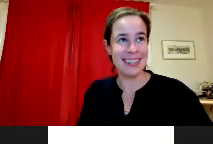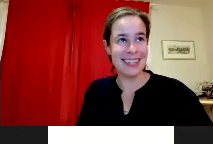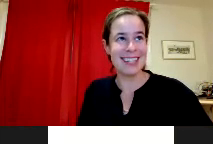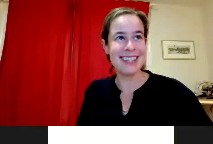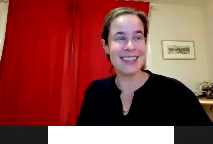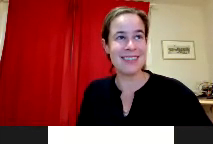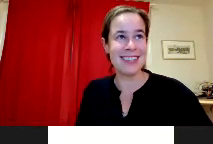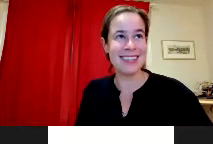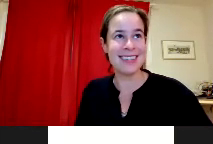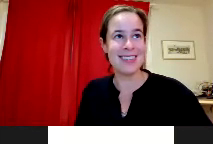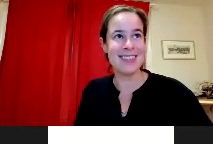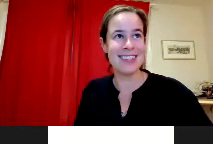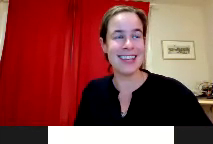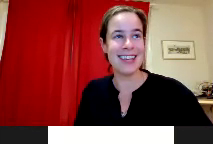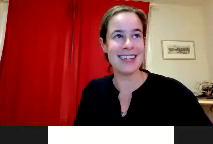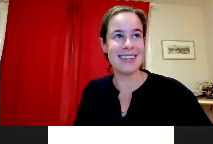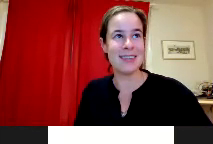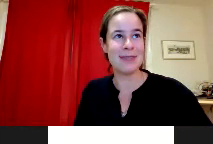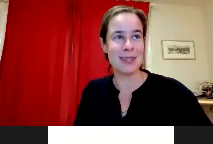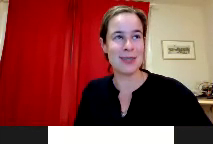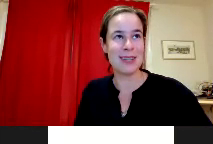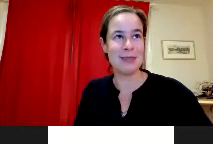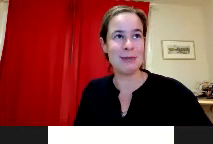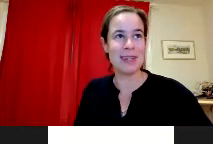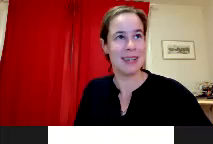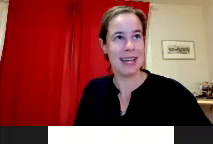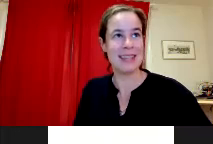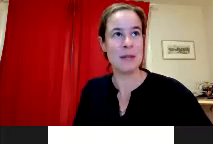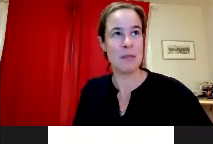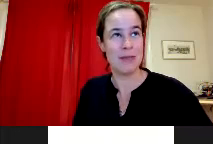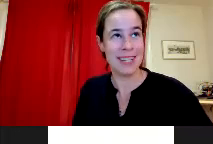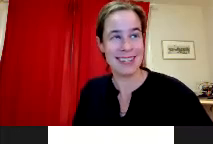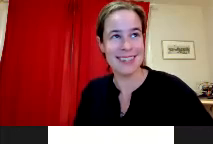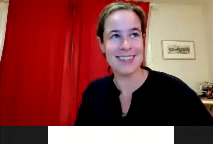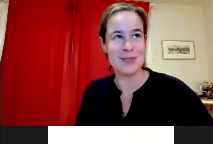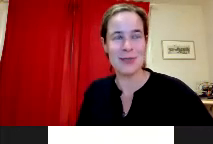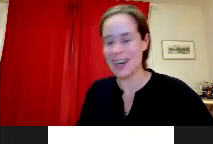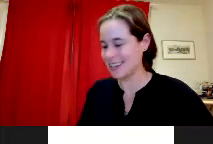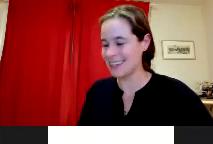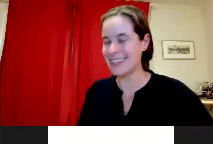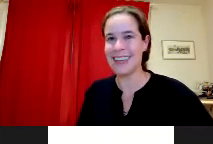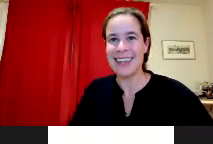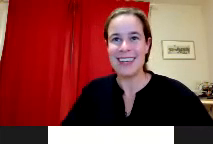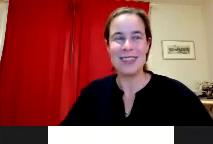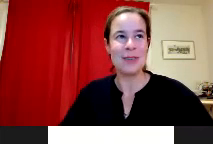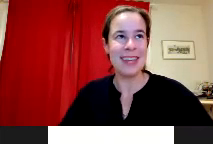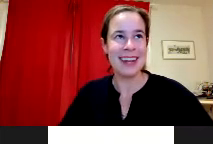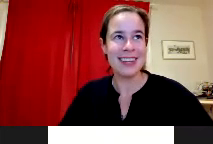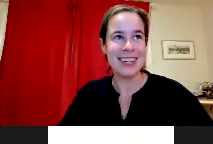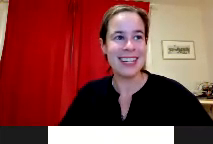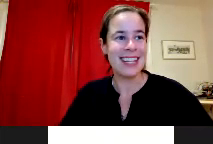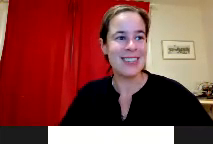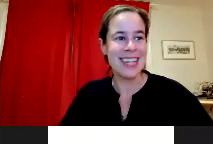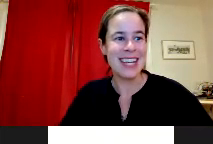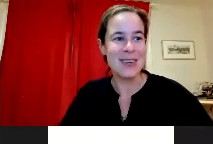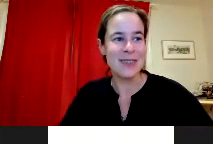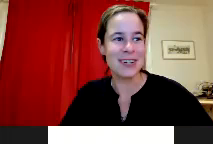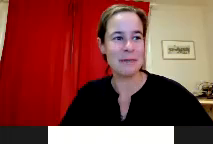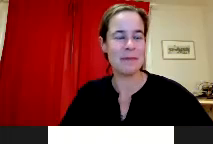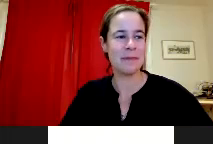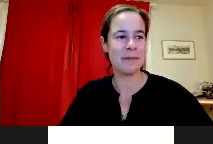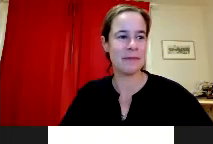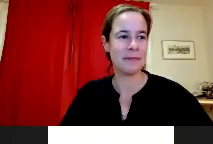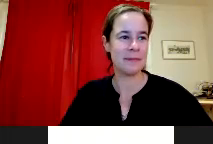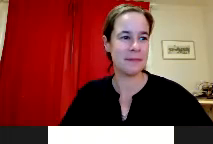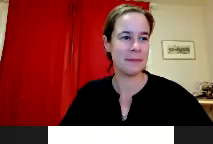see the resilience of these students and the research that they're doing as they pivoted to new directions. So with that, Hilary, I'll let you take